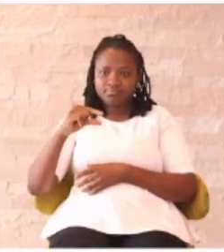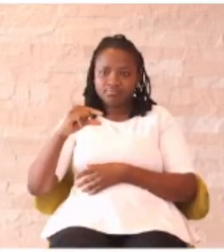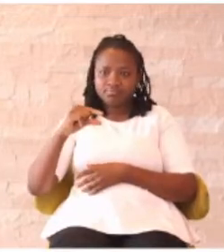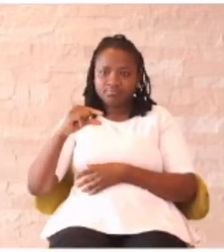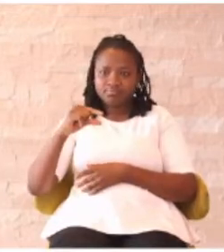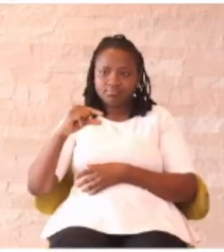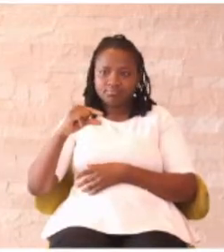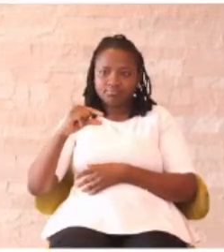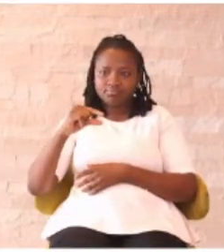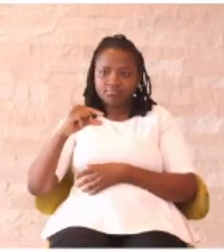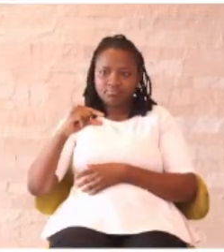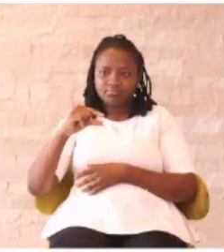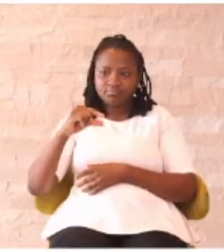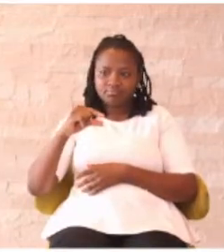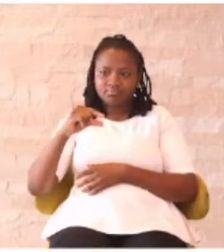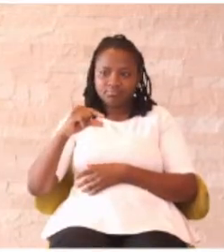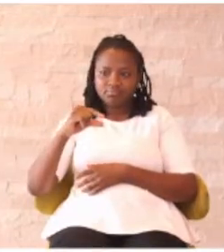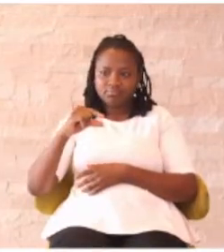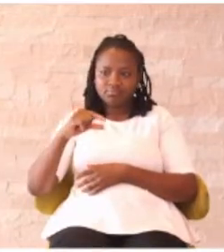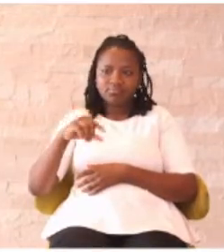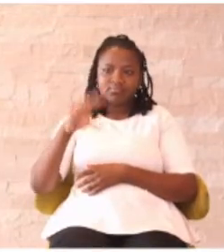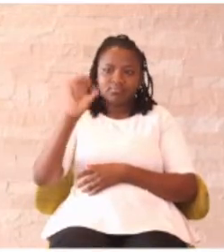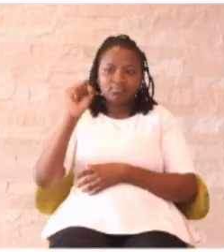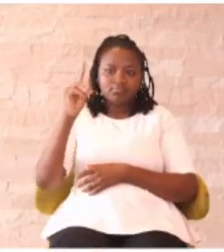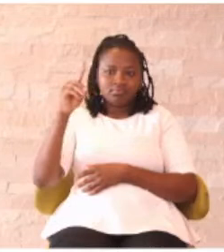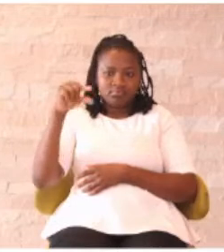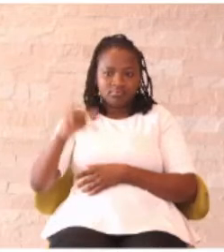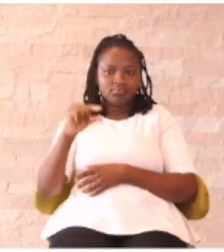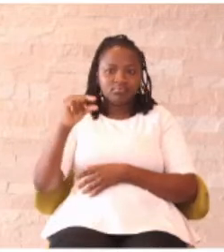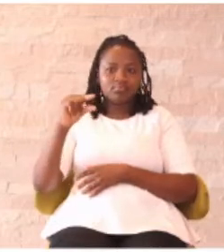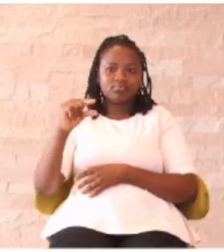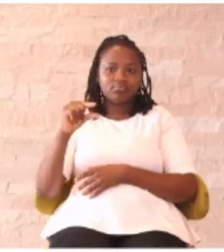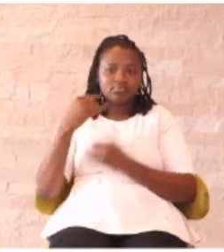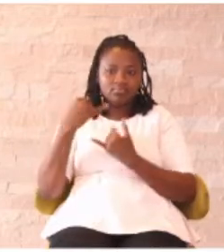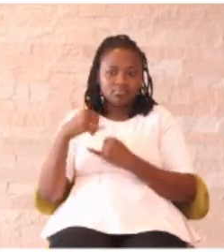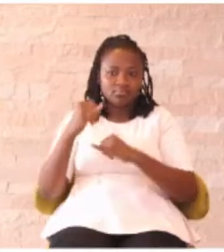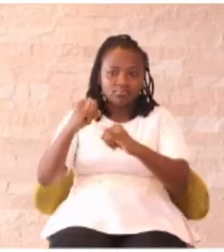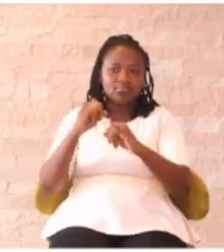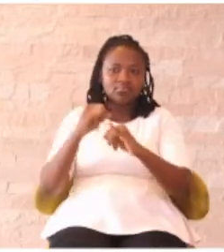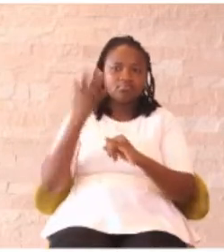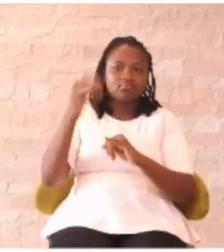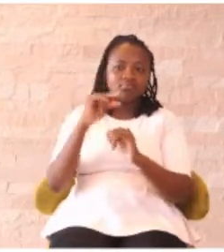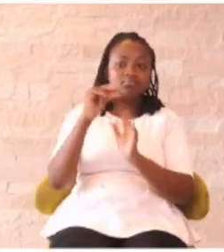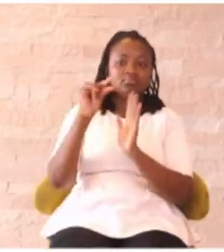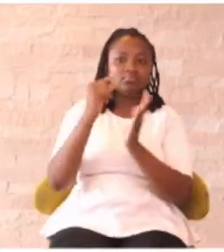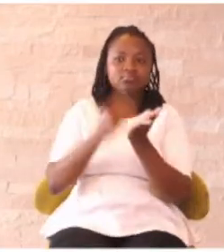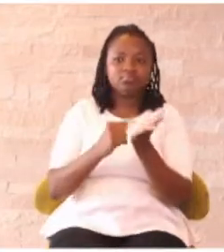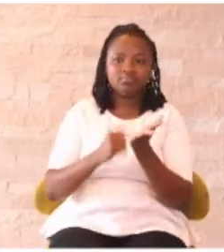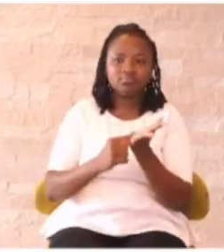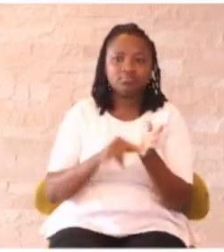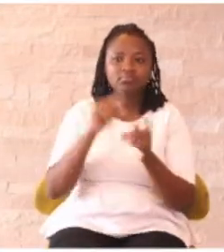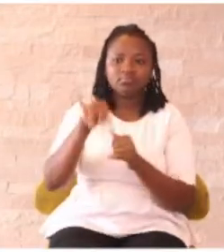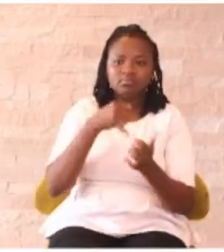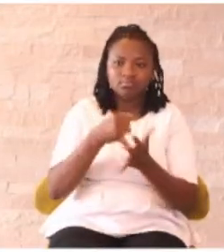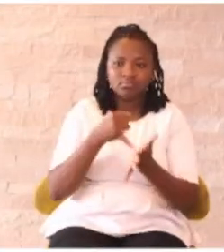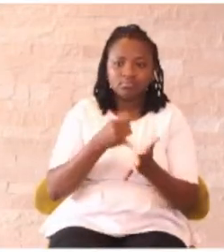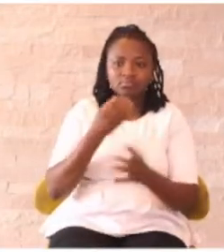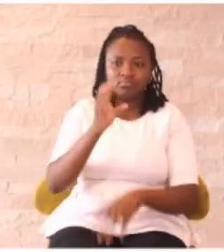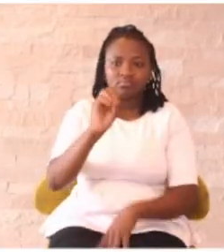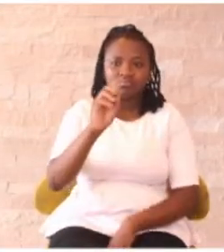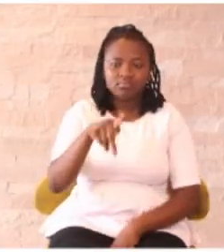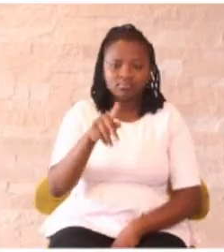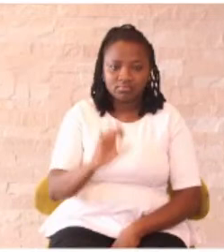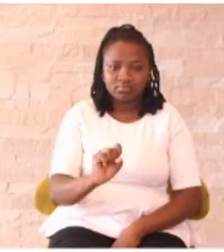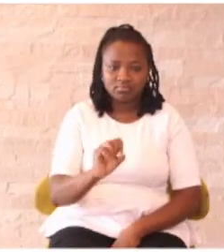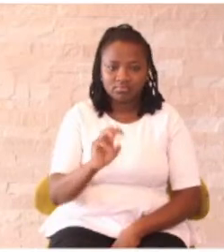is coordinating SDG implementation or acceleration of SDG implementation in Uganda sits in the OPM. So we brought